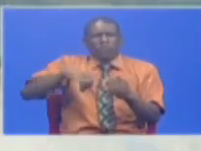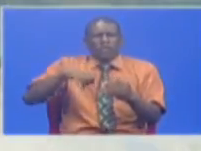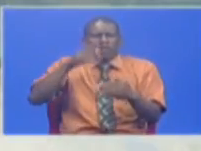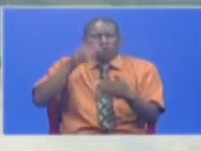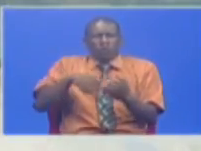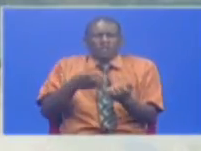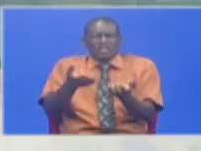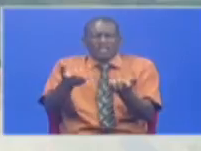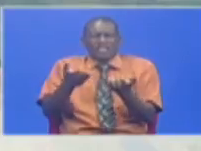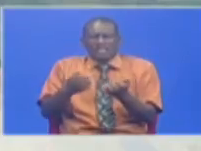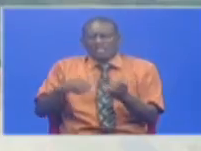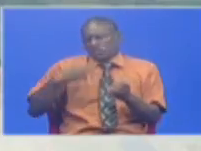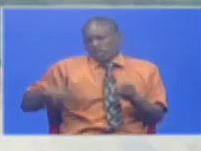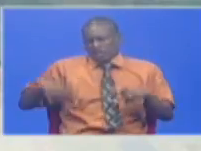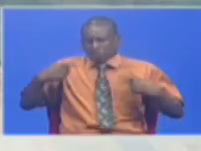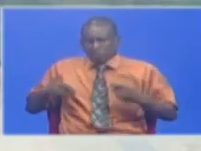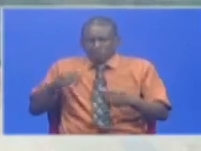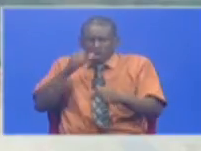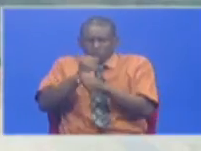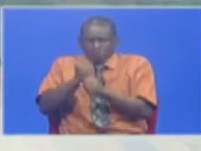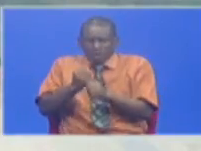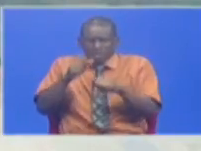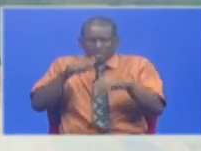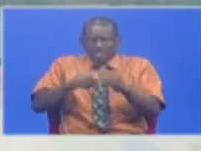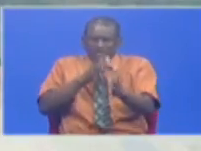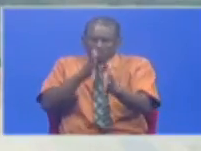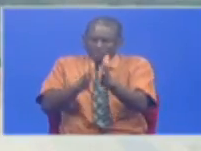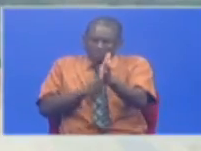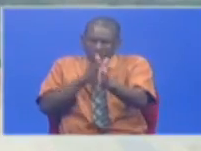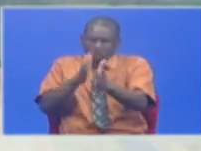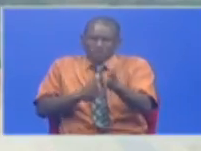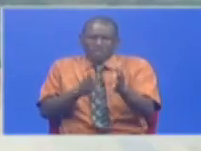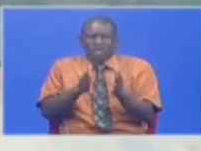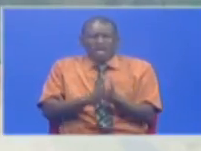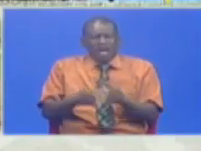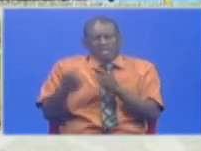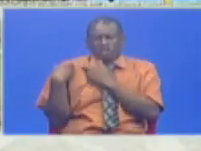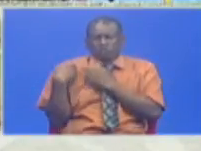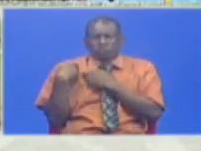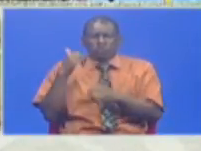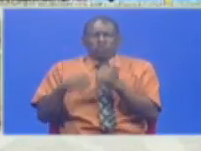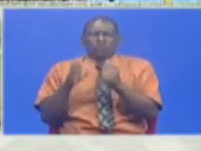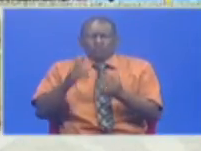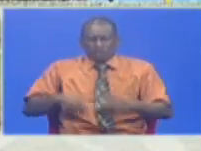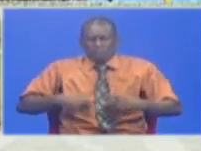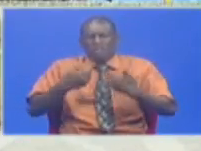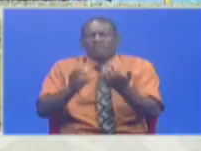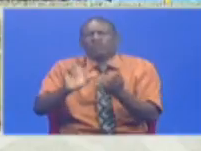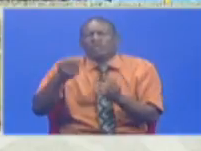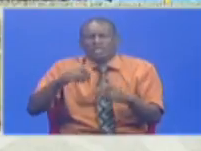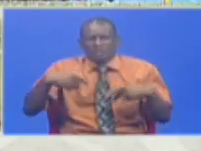Chinese nationals to work on laying off the tracks, a task that ideally should have gone to Kenyan